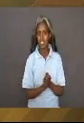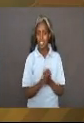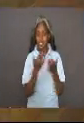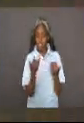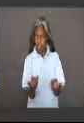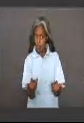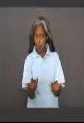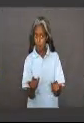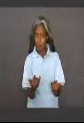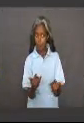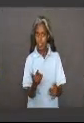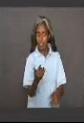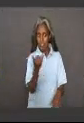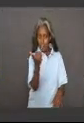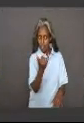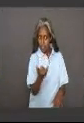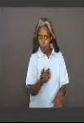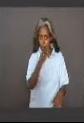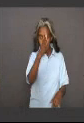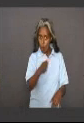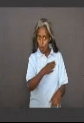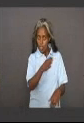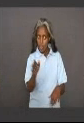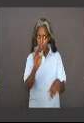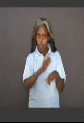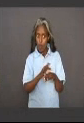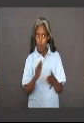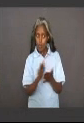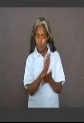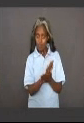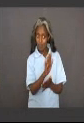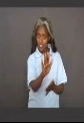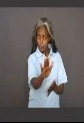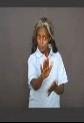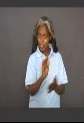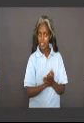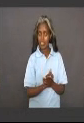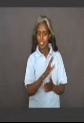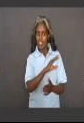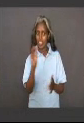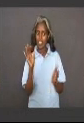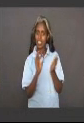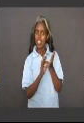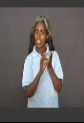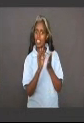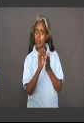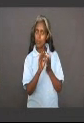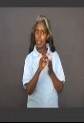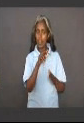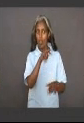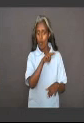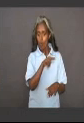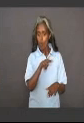Now, draw a graph on your paper and number the